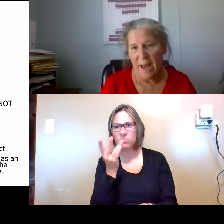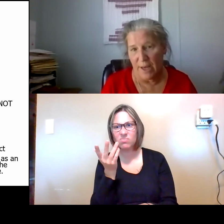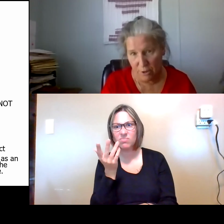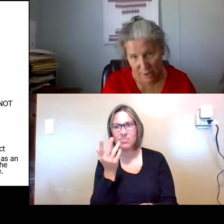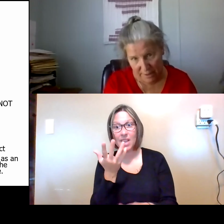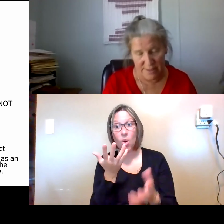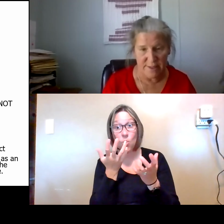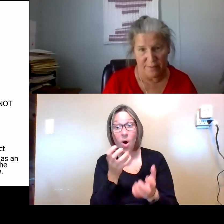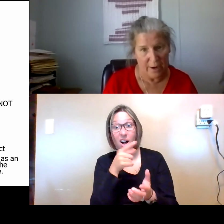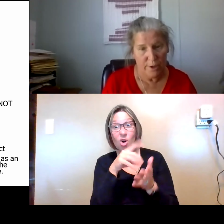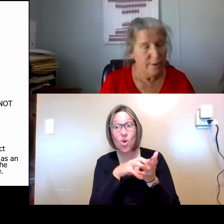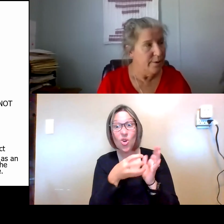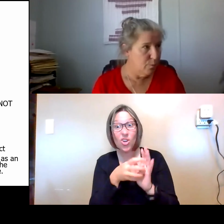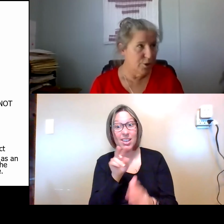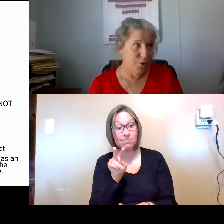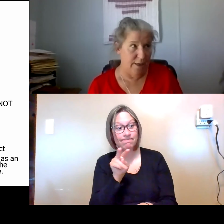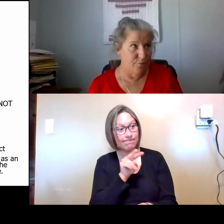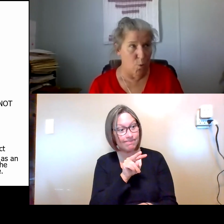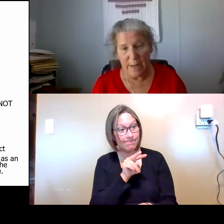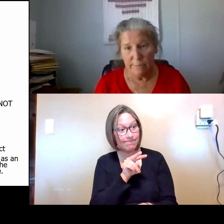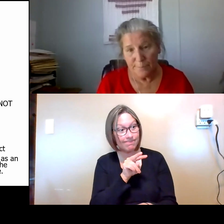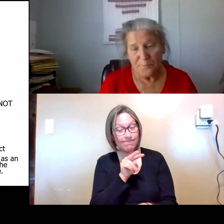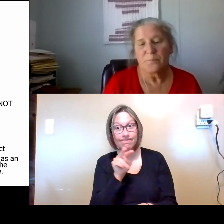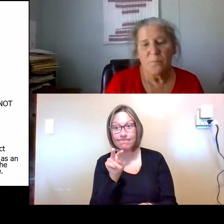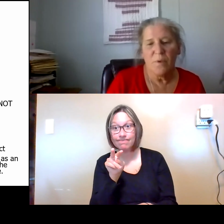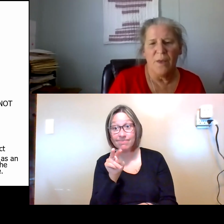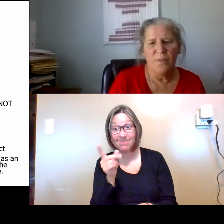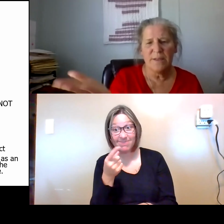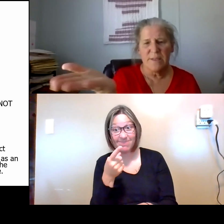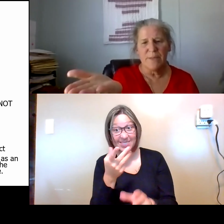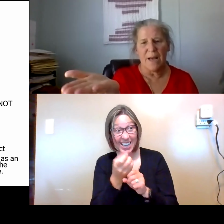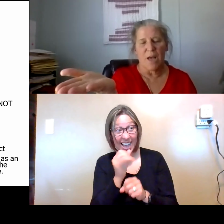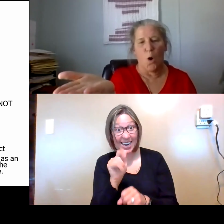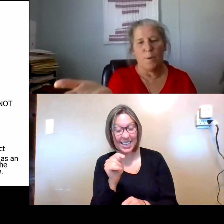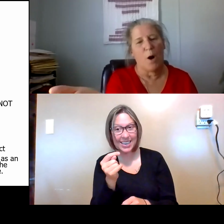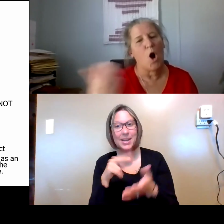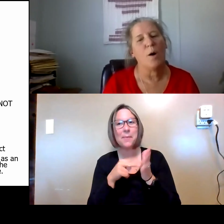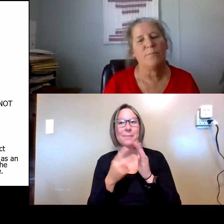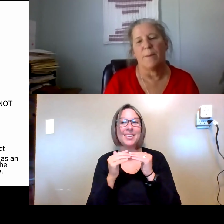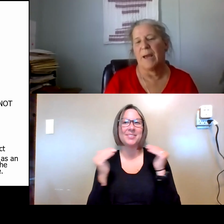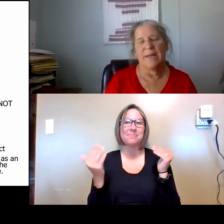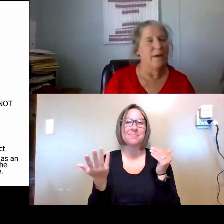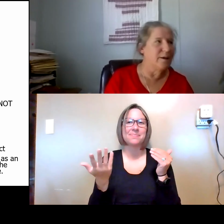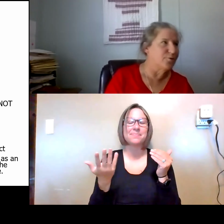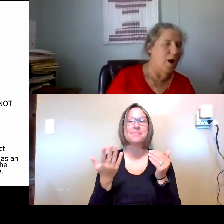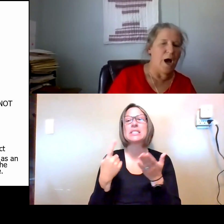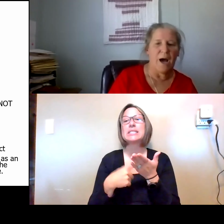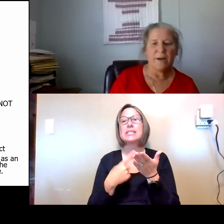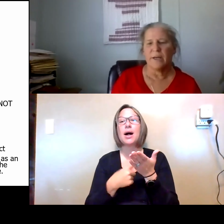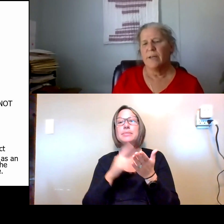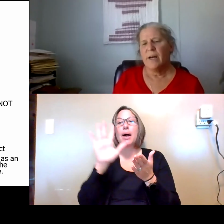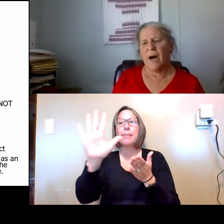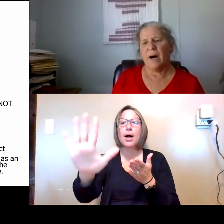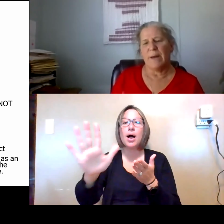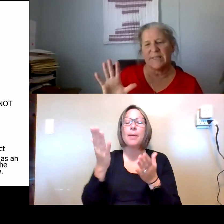love to have that cookie that's sitting there. Would you get it for me? And then sometimes open palm, they may kiss or